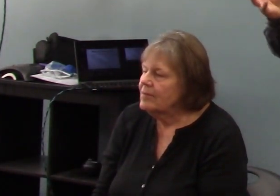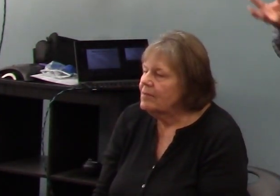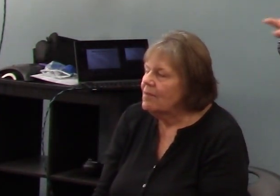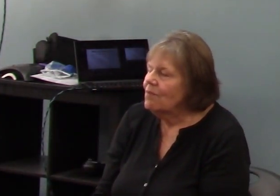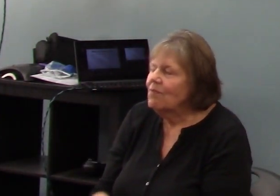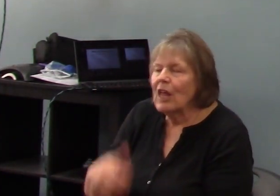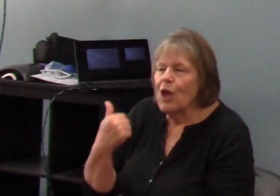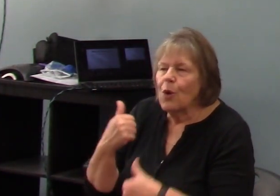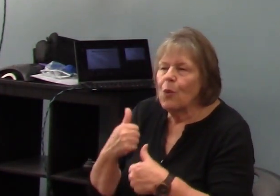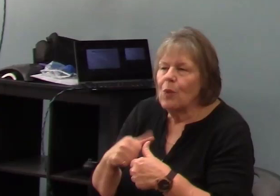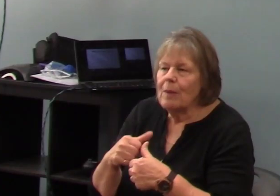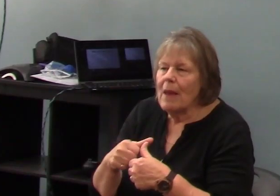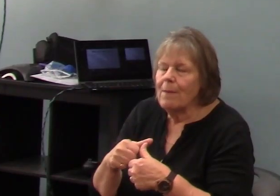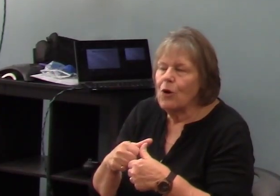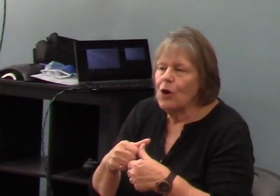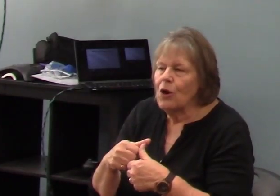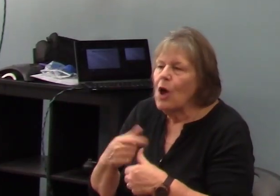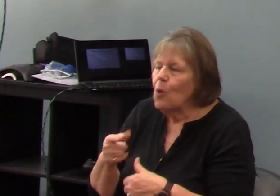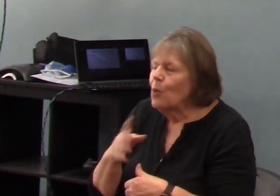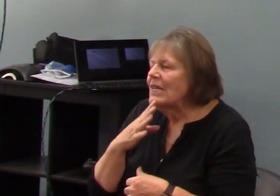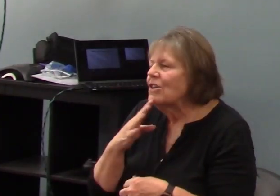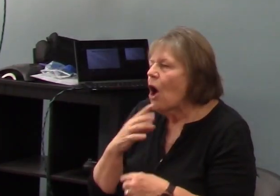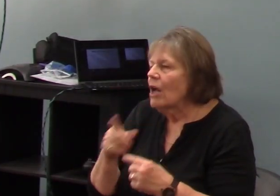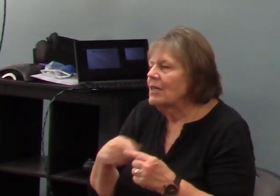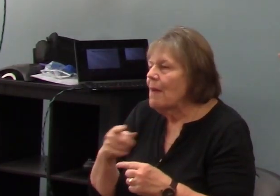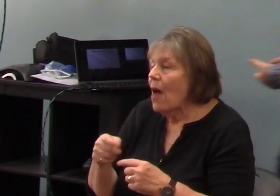Remember we rewound a little bit about the Big Bang. We saw that it was